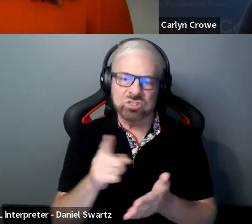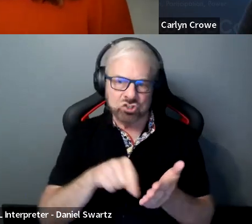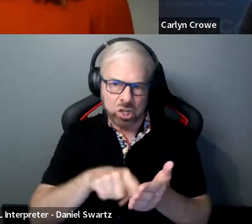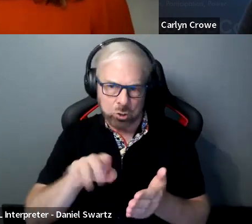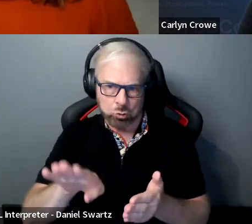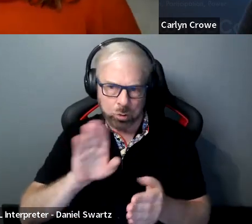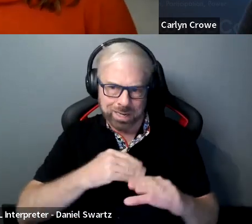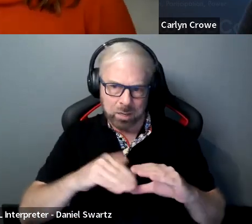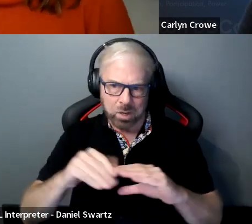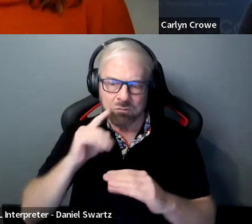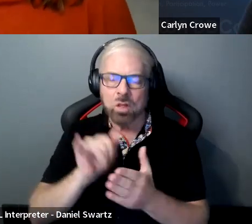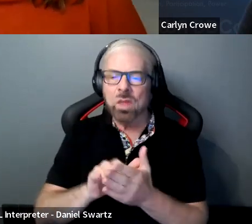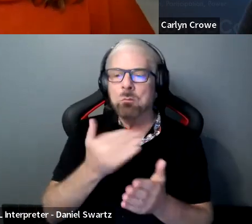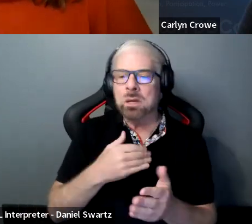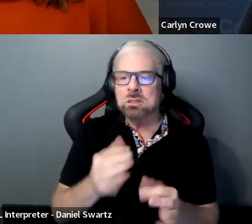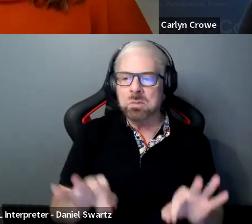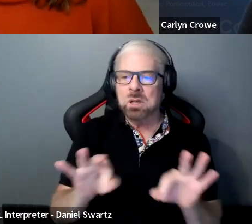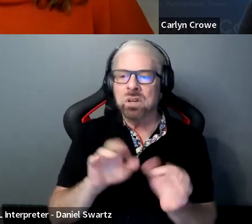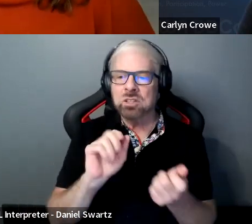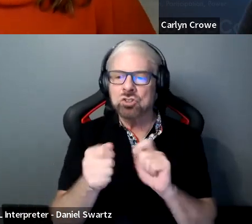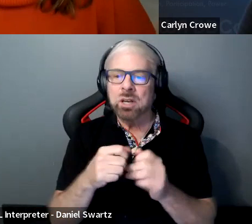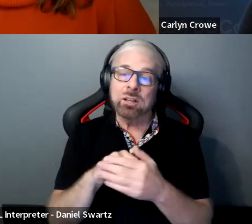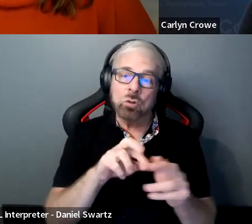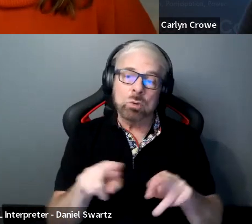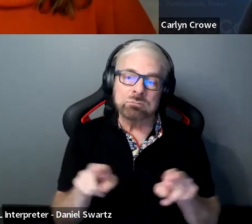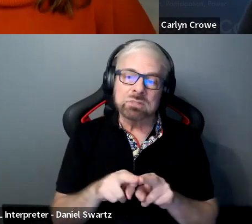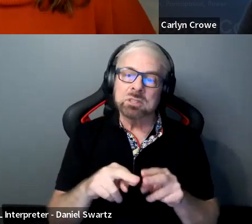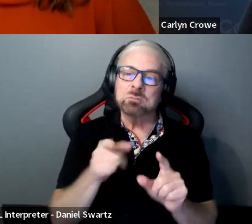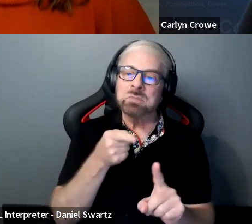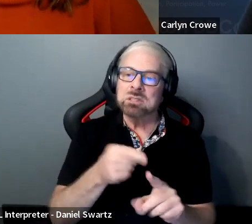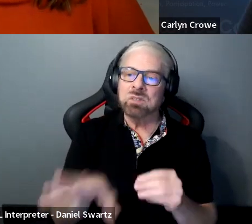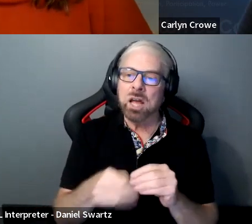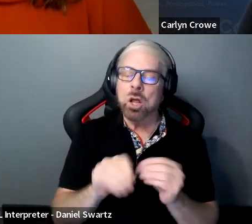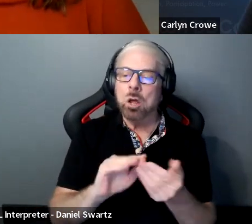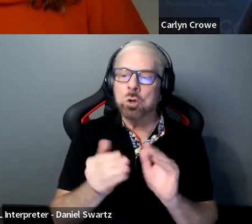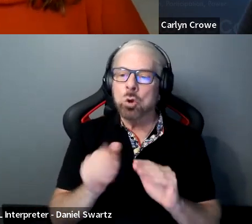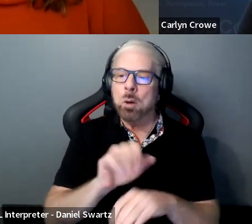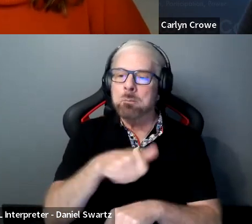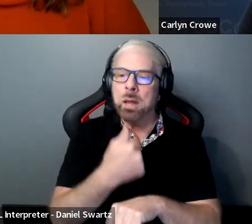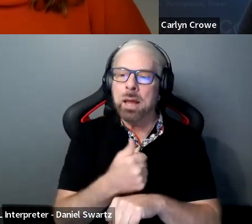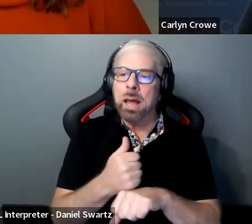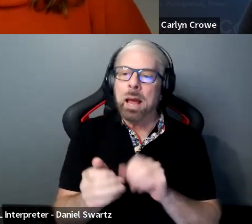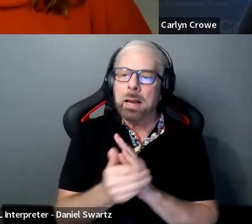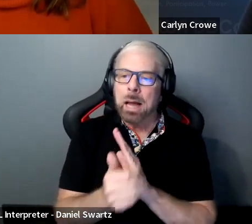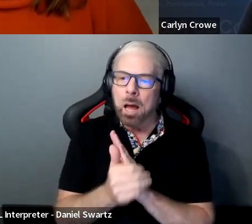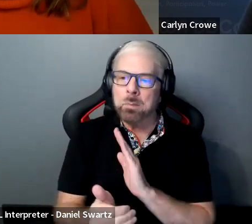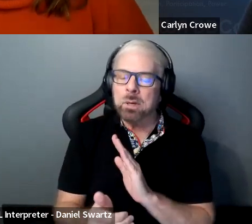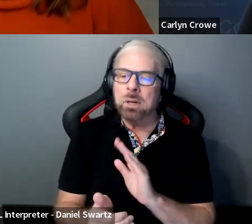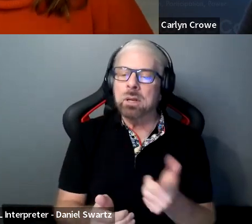they make some significant changes in the regions, specifically adding community-based competency restoration for people